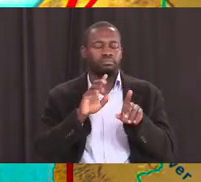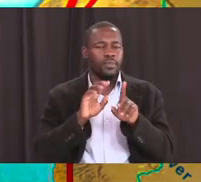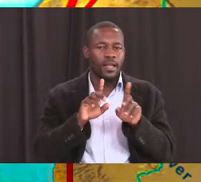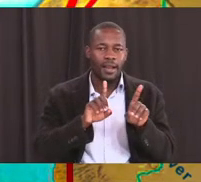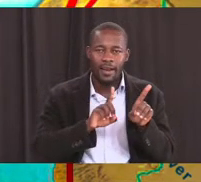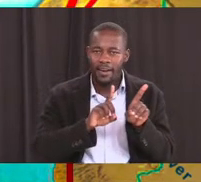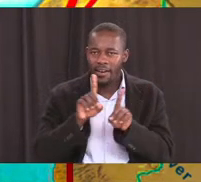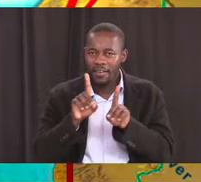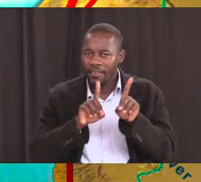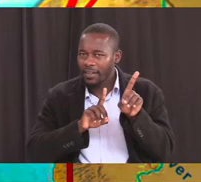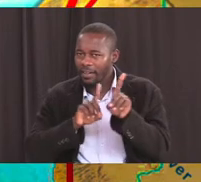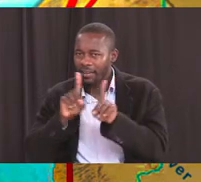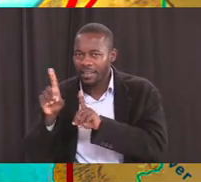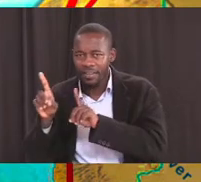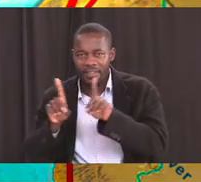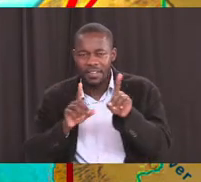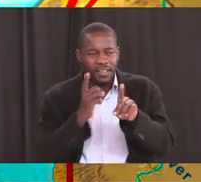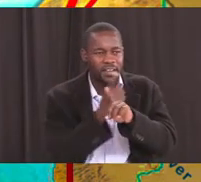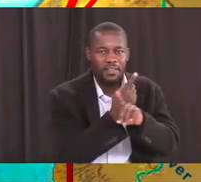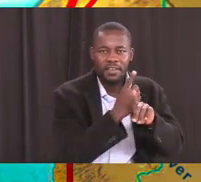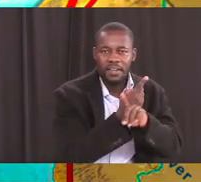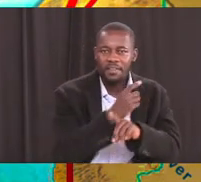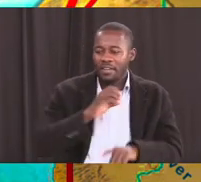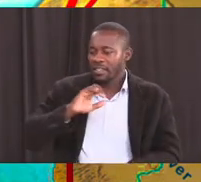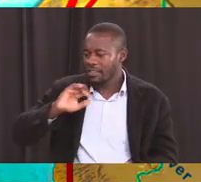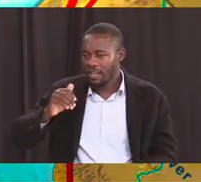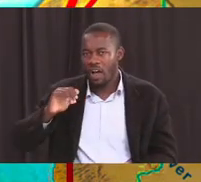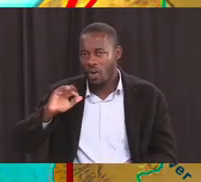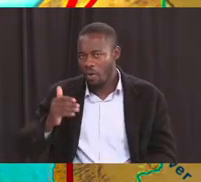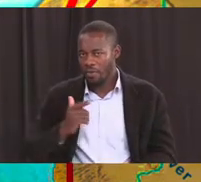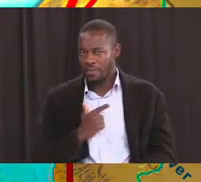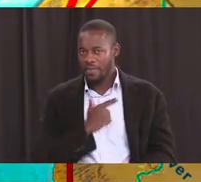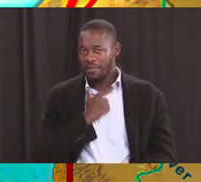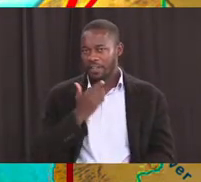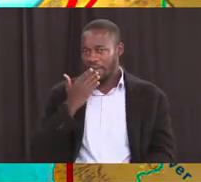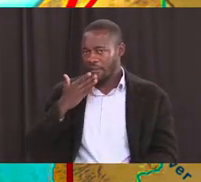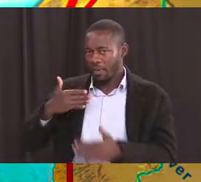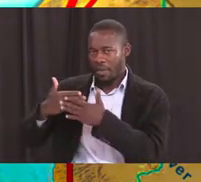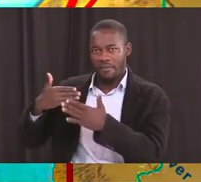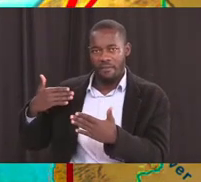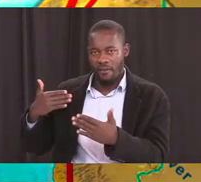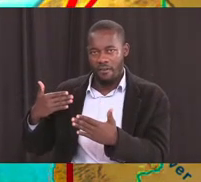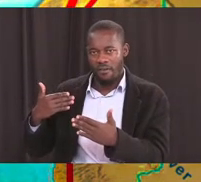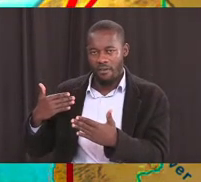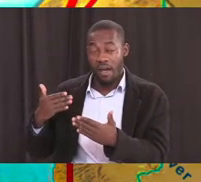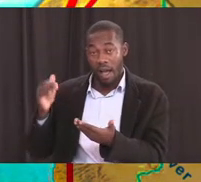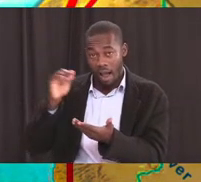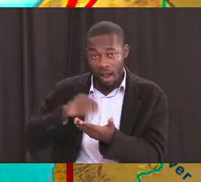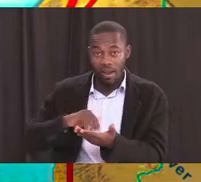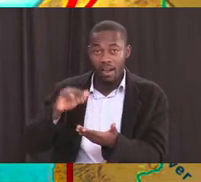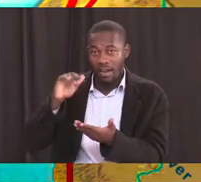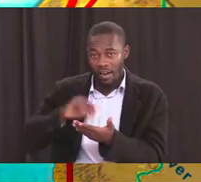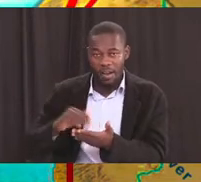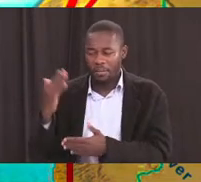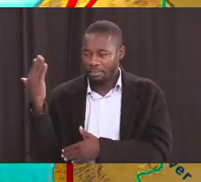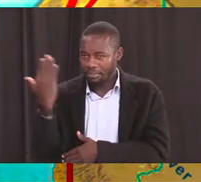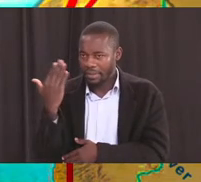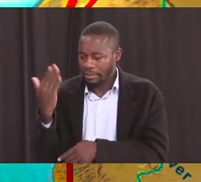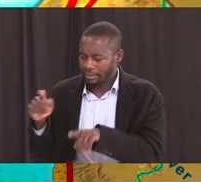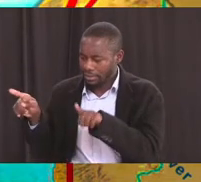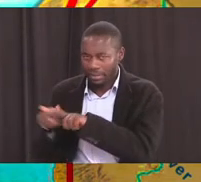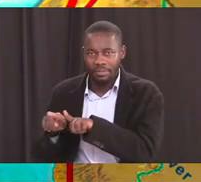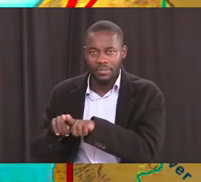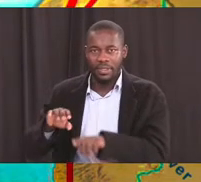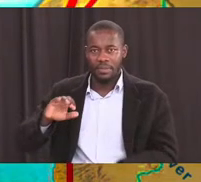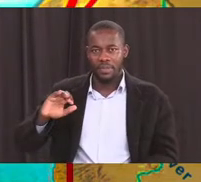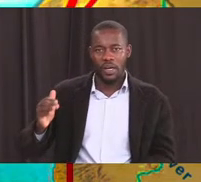traveling up through some of the towns that they had already been through. Troas, Derbe, Lystra. As they come to Lystra,